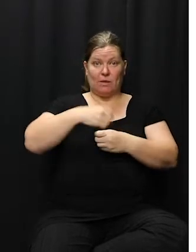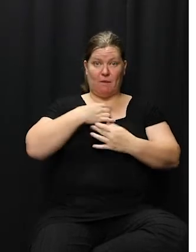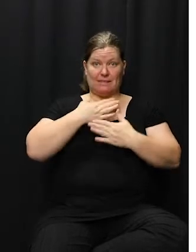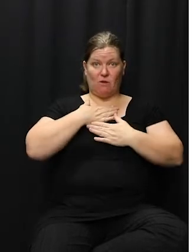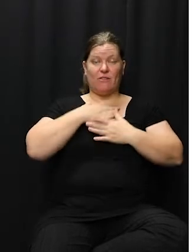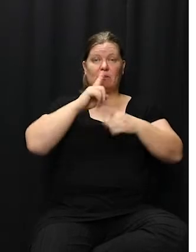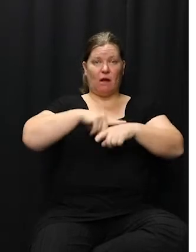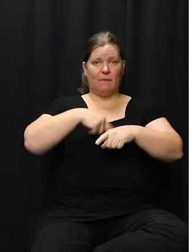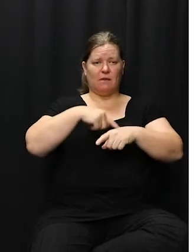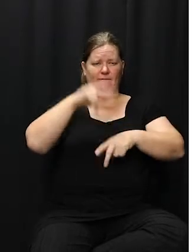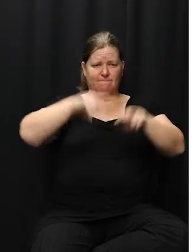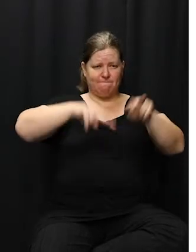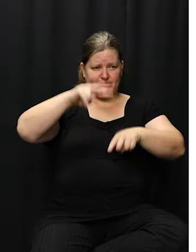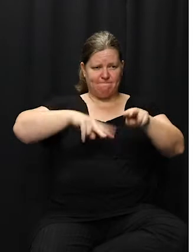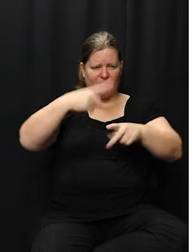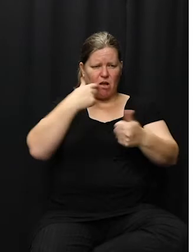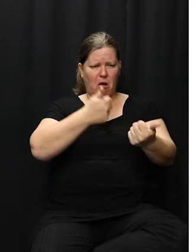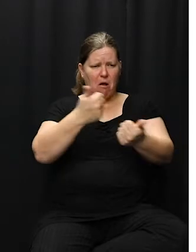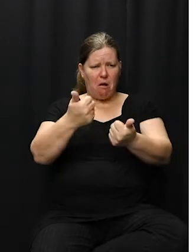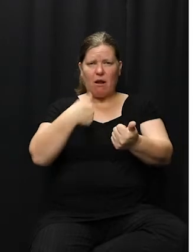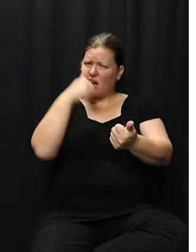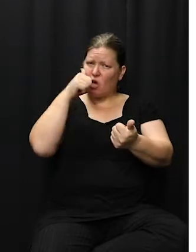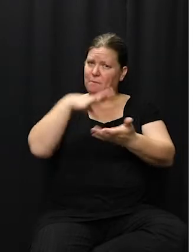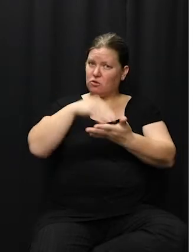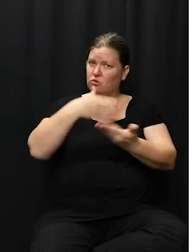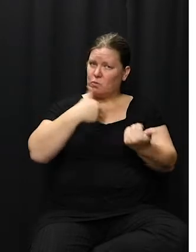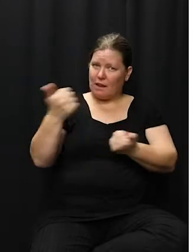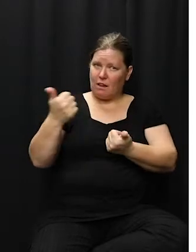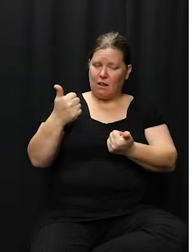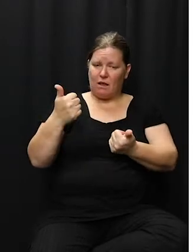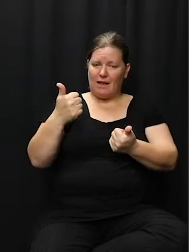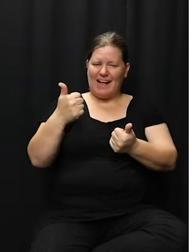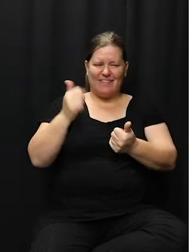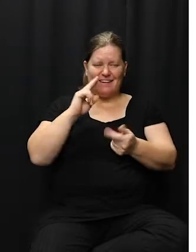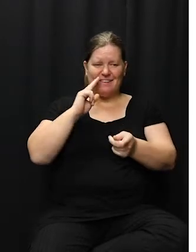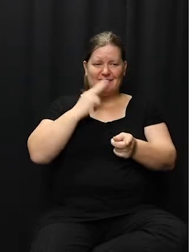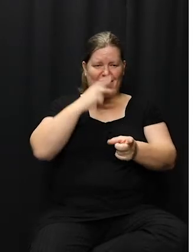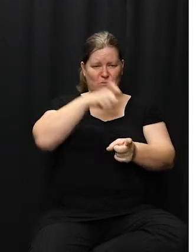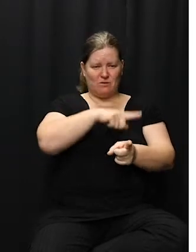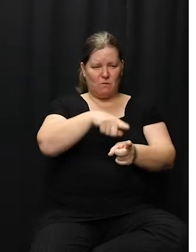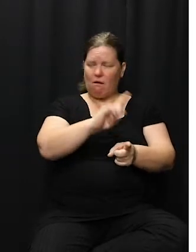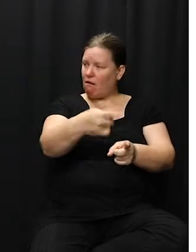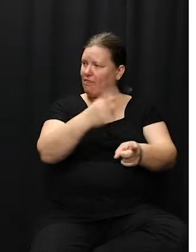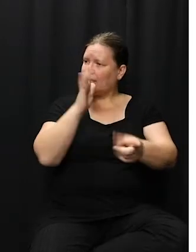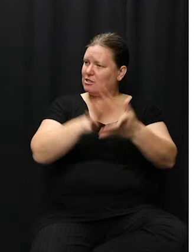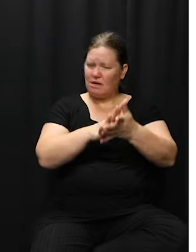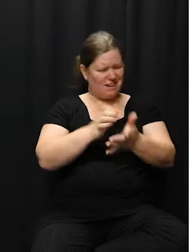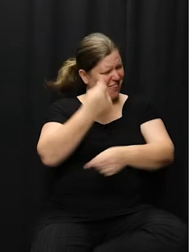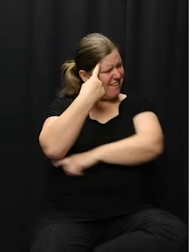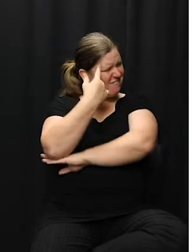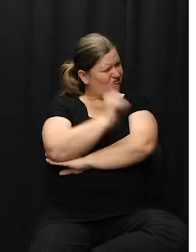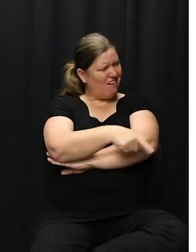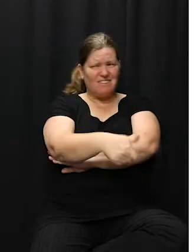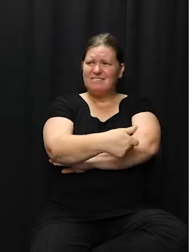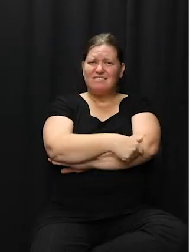including myself in this. There are times I've evaluated a child and I think, oh, I know them well, and then a deaf person will come in and say, oh, they just signed this, and I'll think,